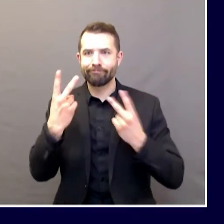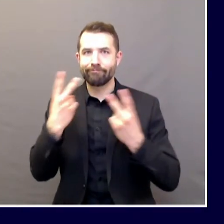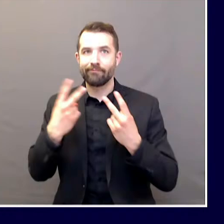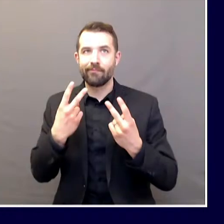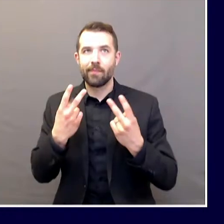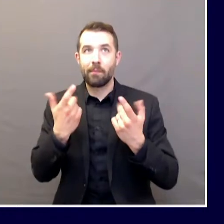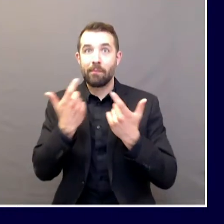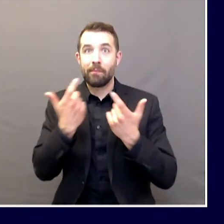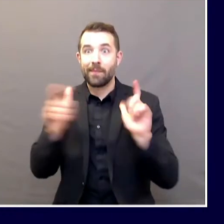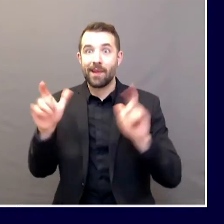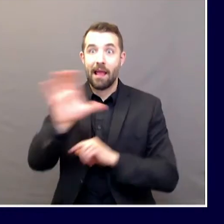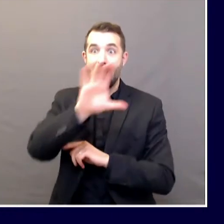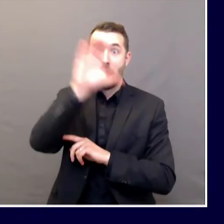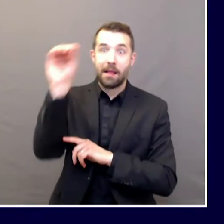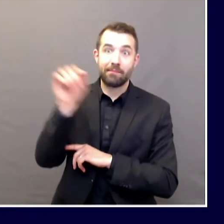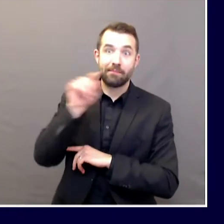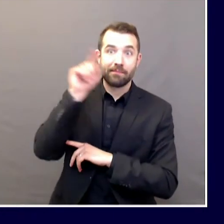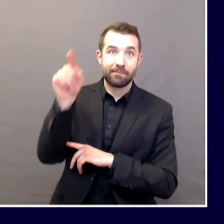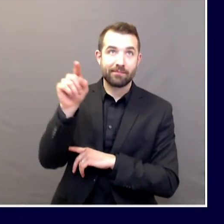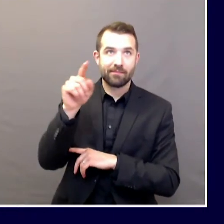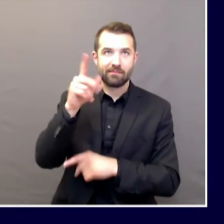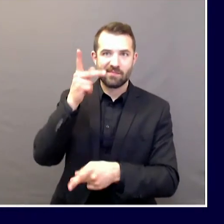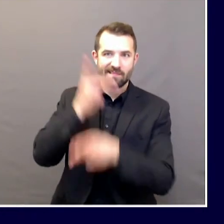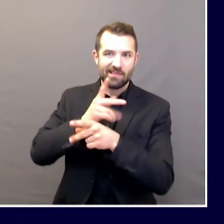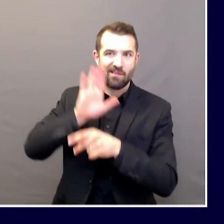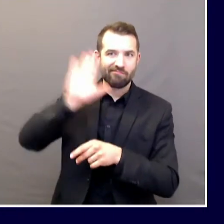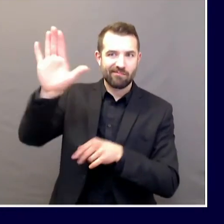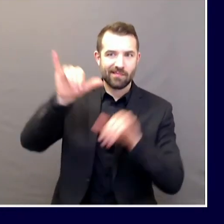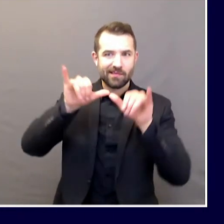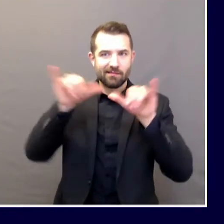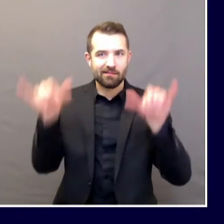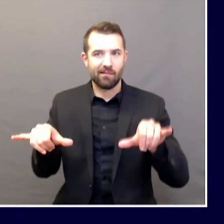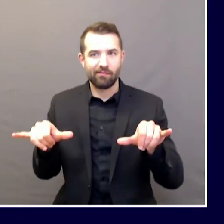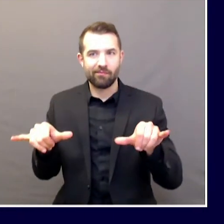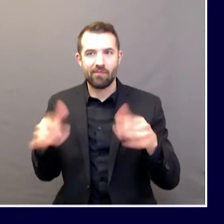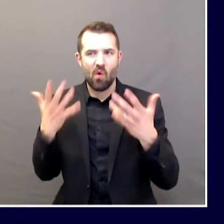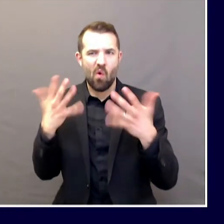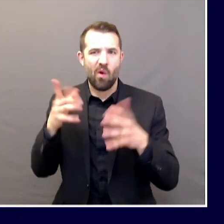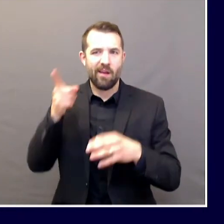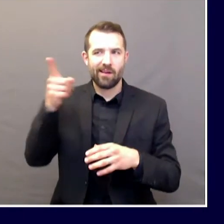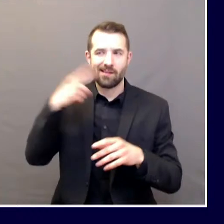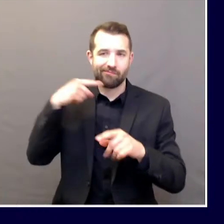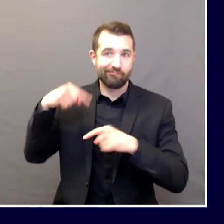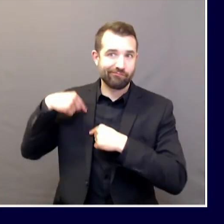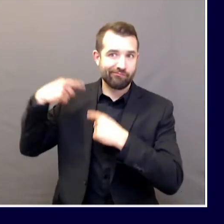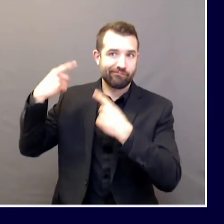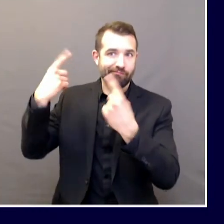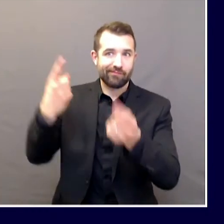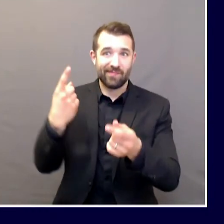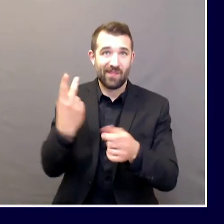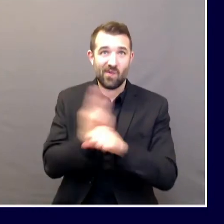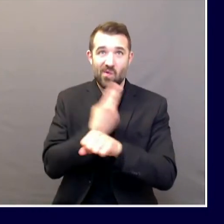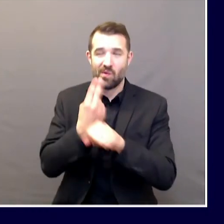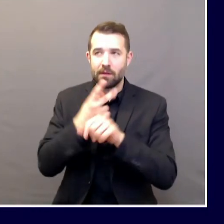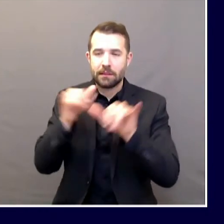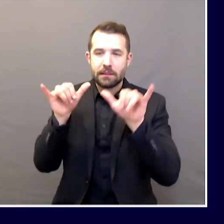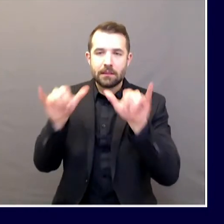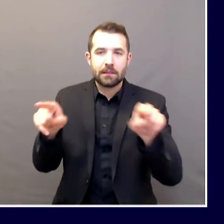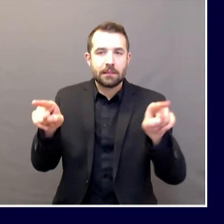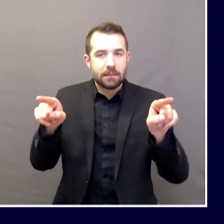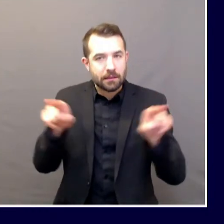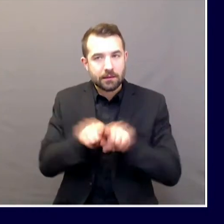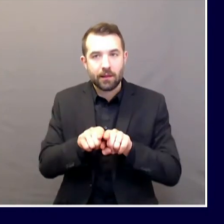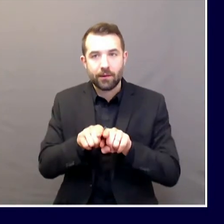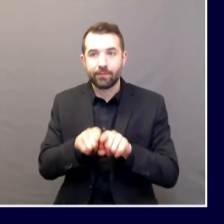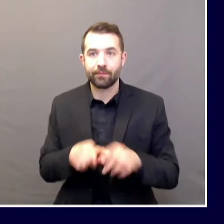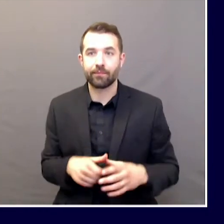stick with their own scheduling platform. And I'm not aware of any of those large providers in any state who